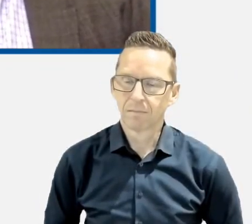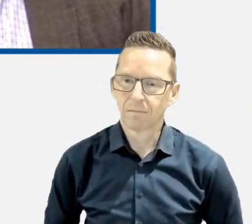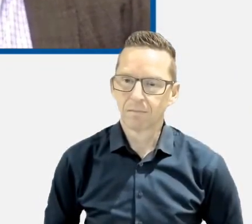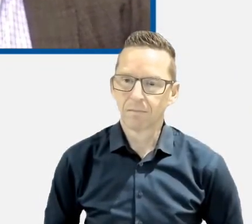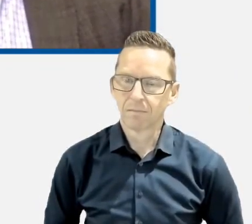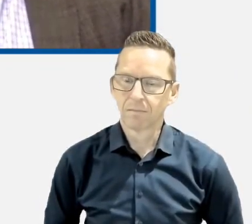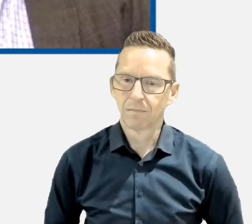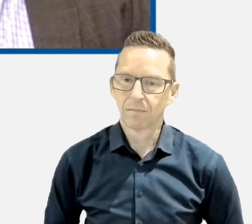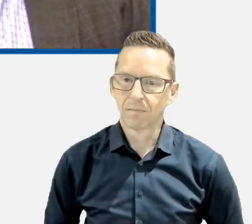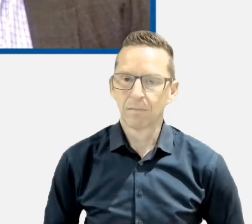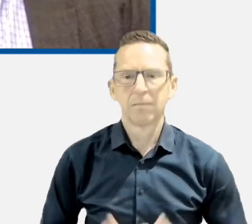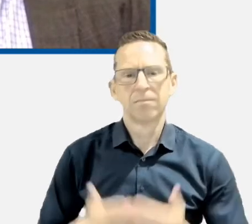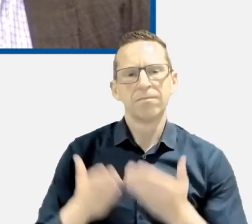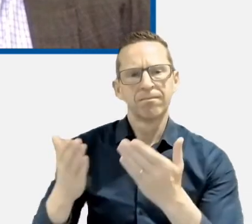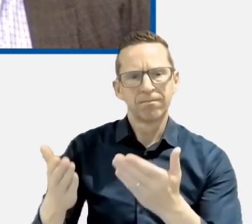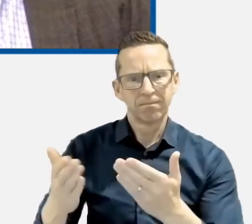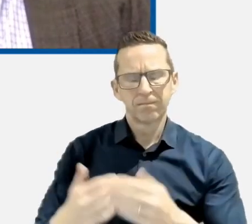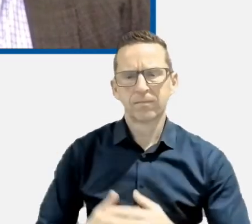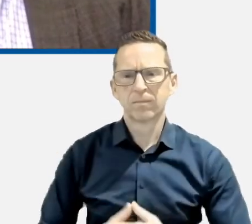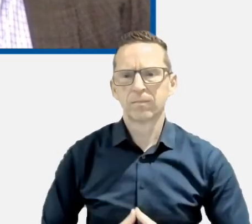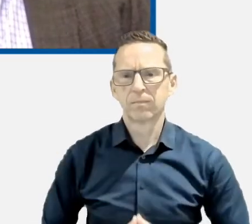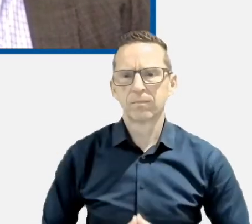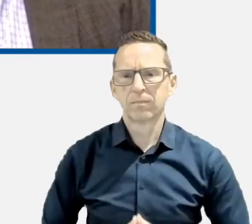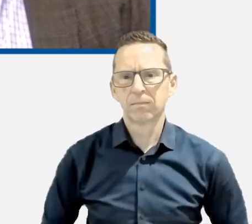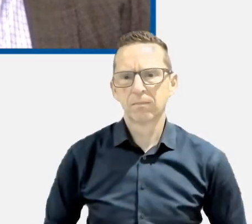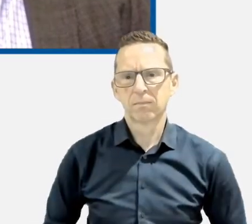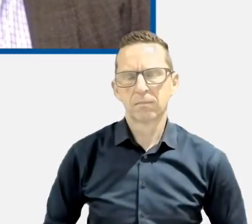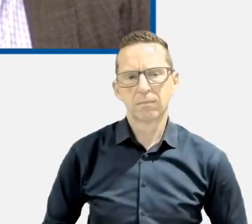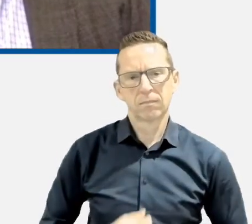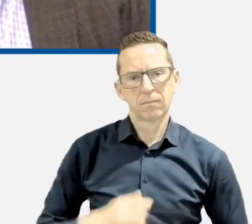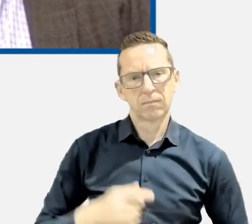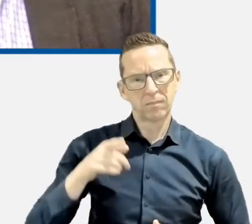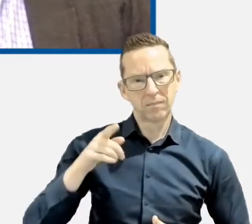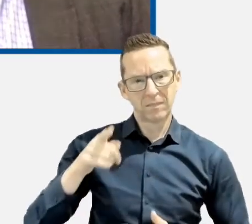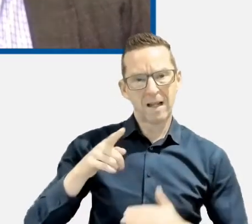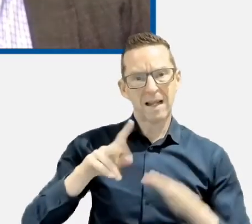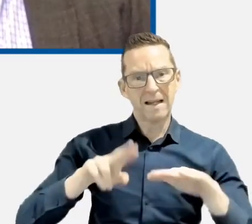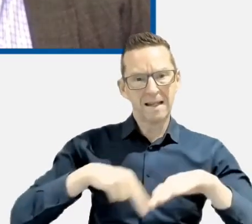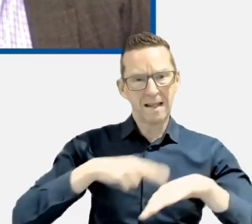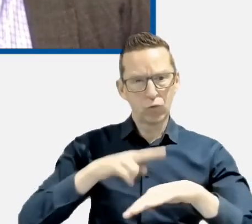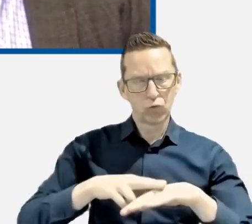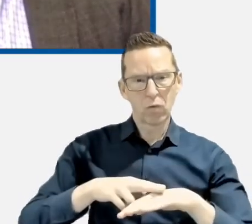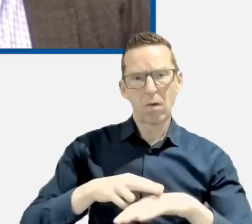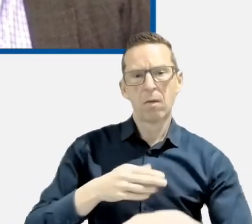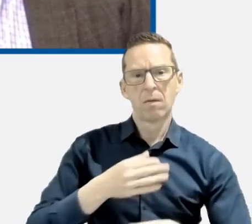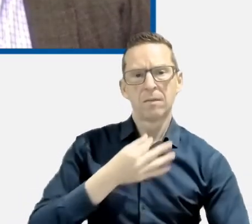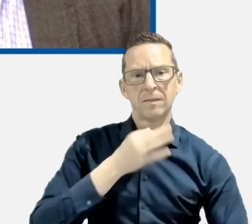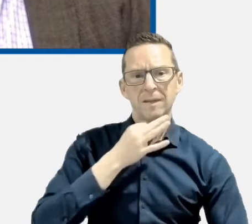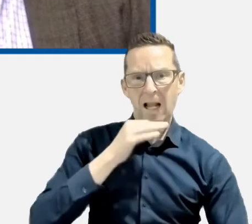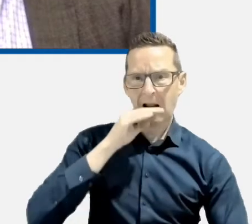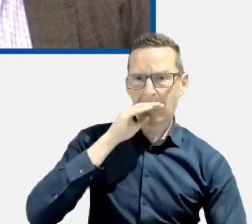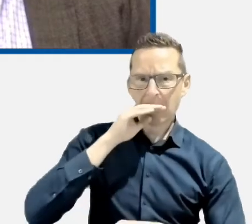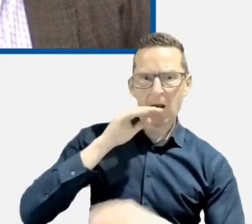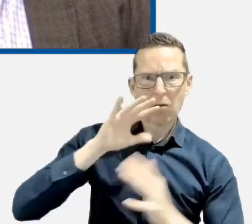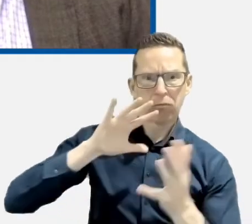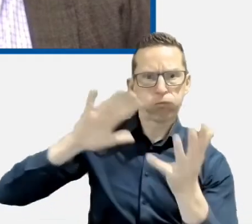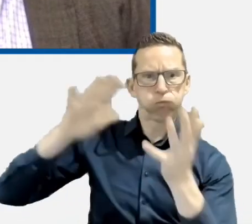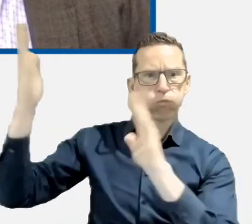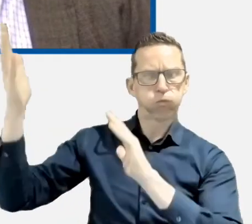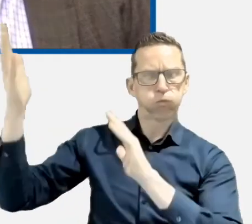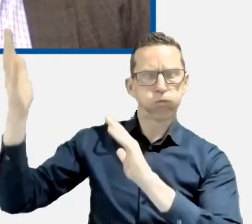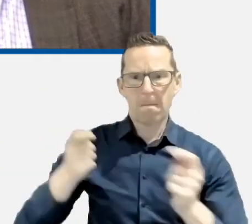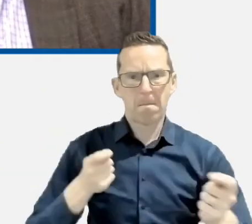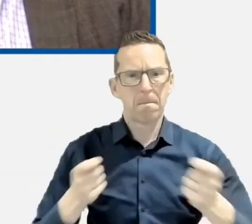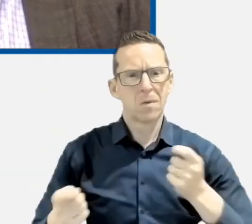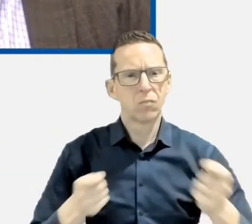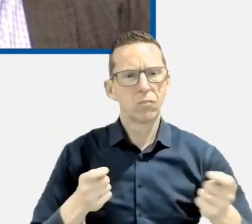Eswatini is the National Disaster Management Agency. In one of the roles of this